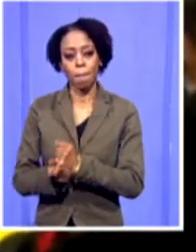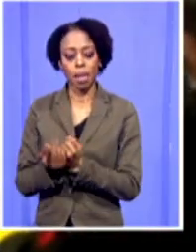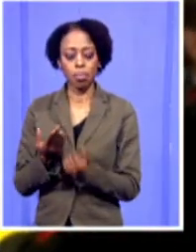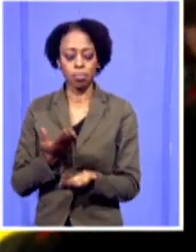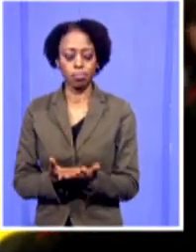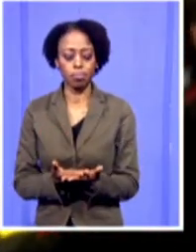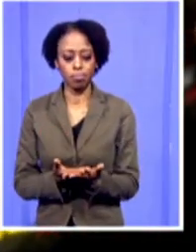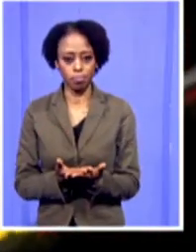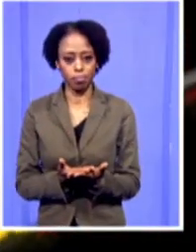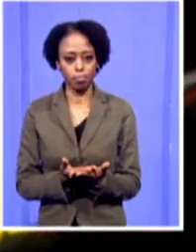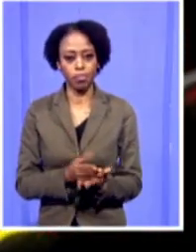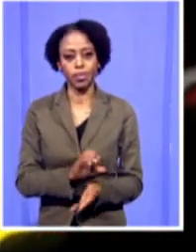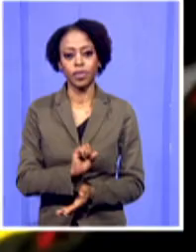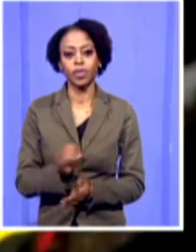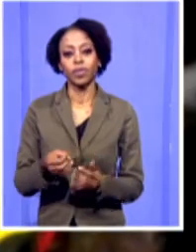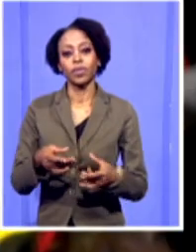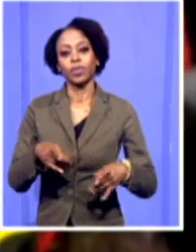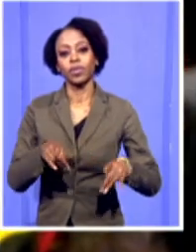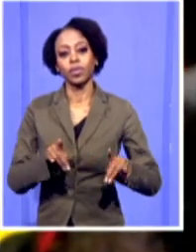So, Chair,